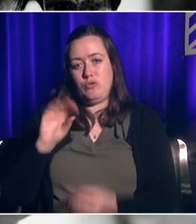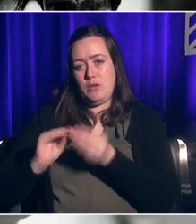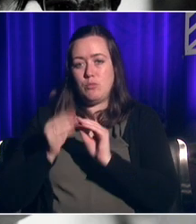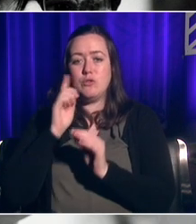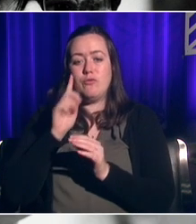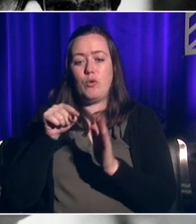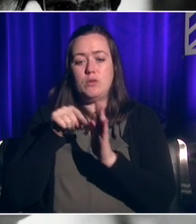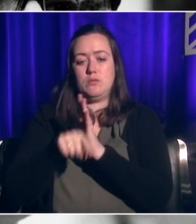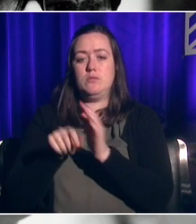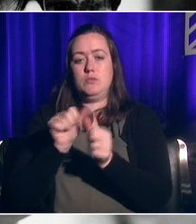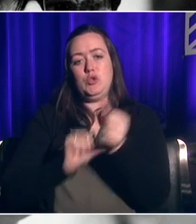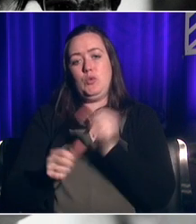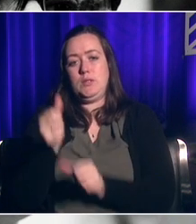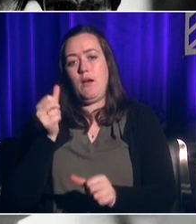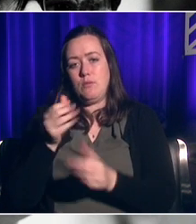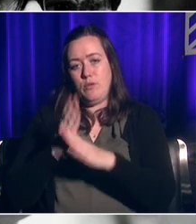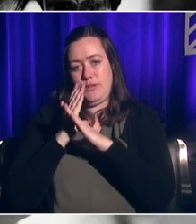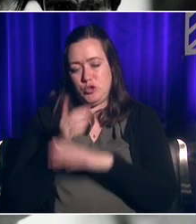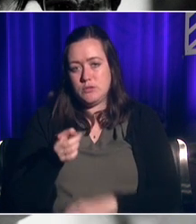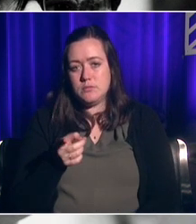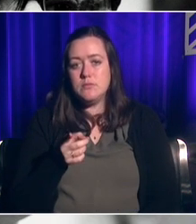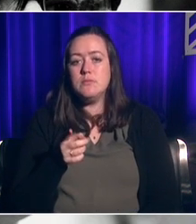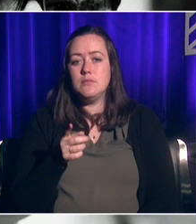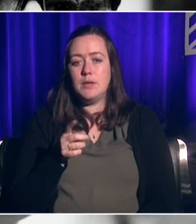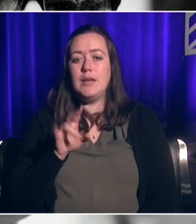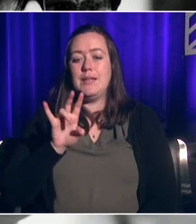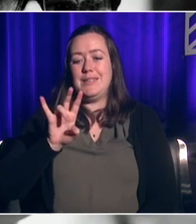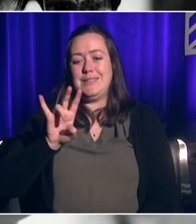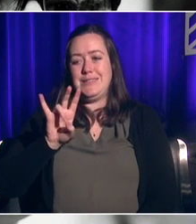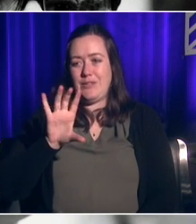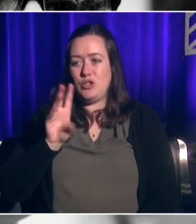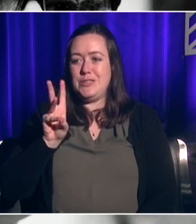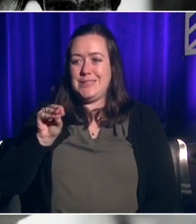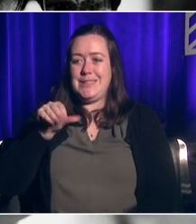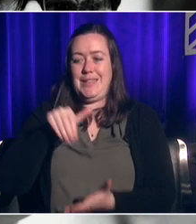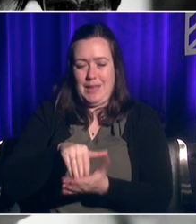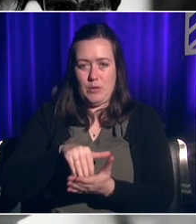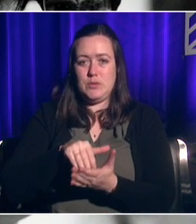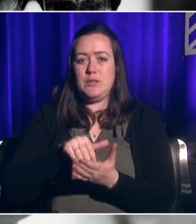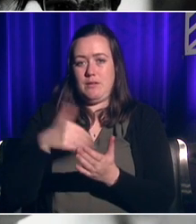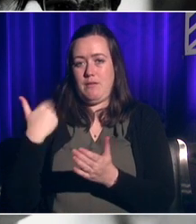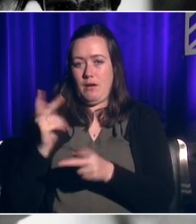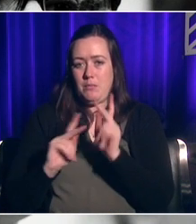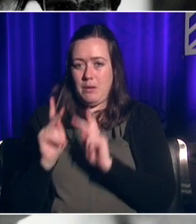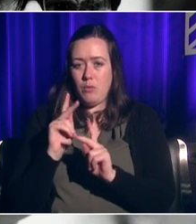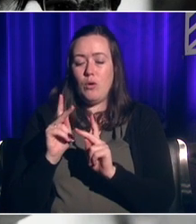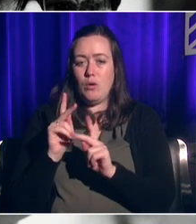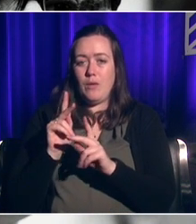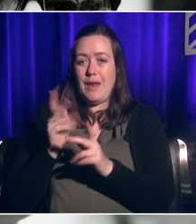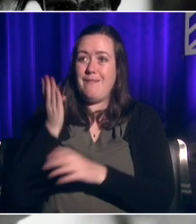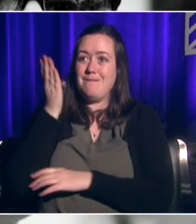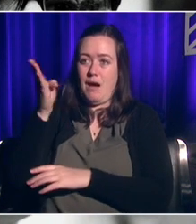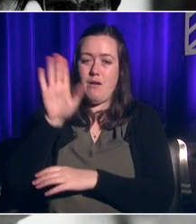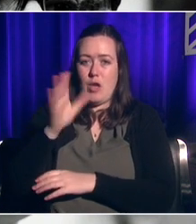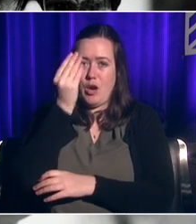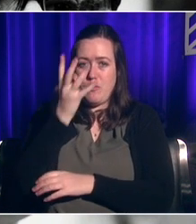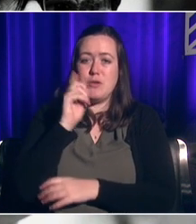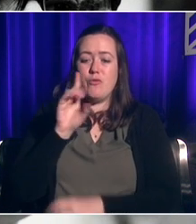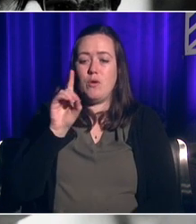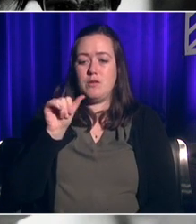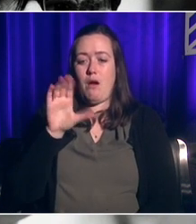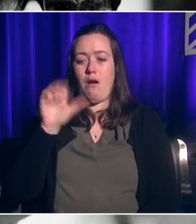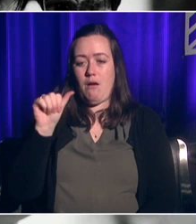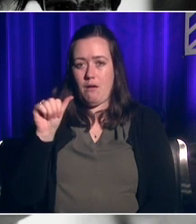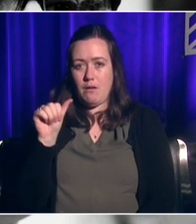were 760,000 young people that had filed for their information for DACA that all of a sudden